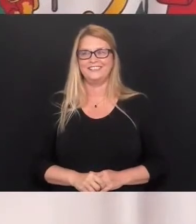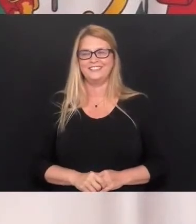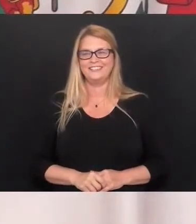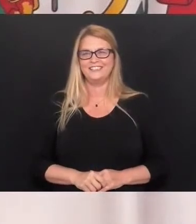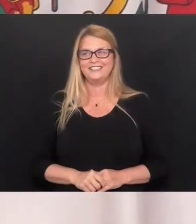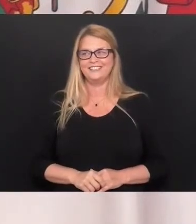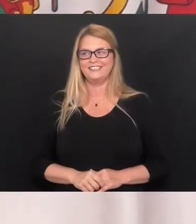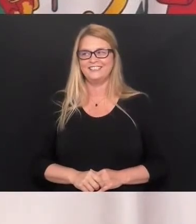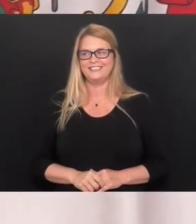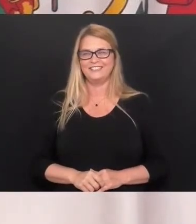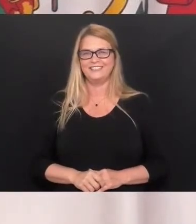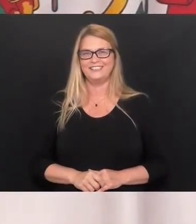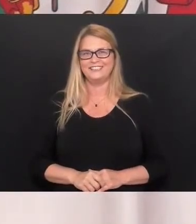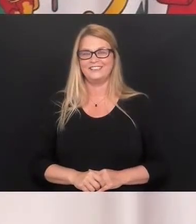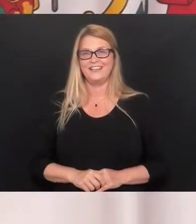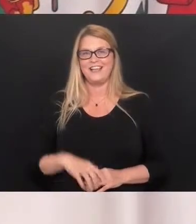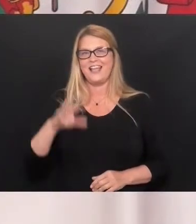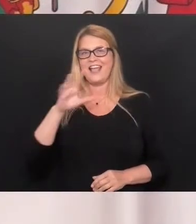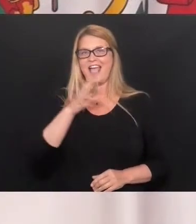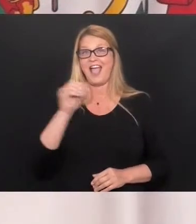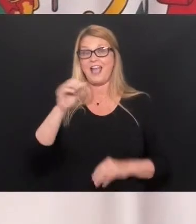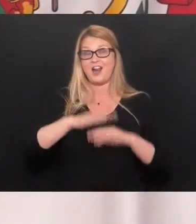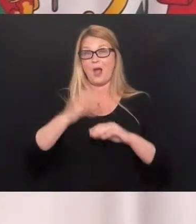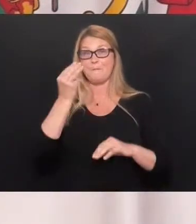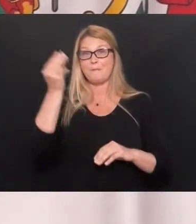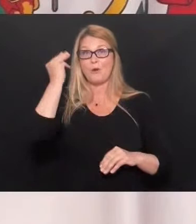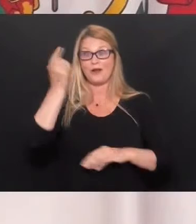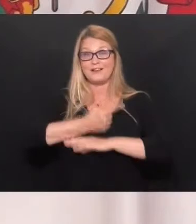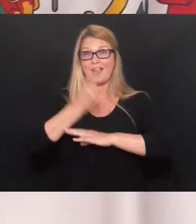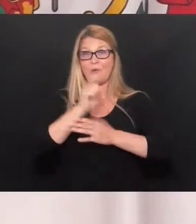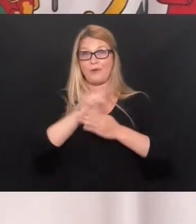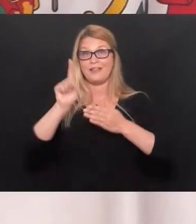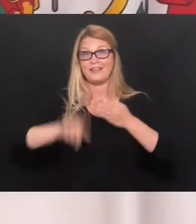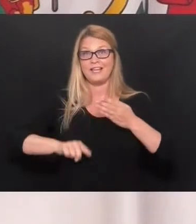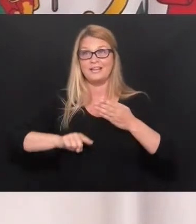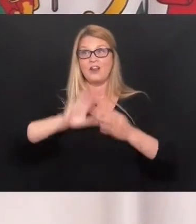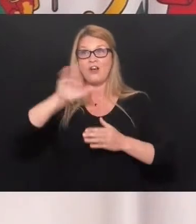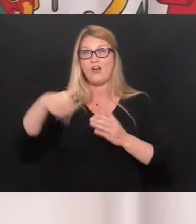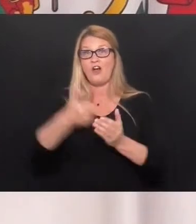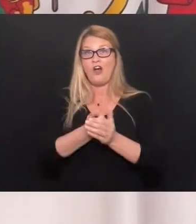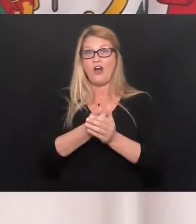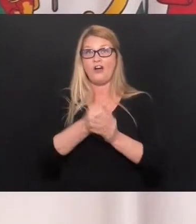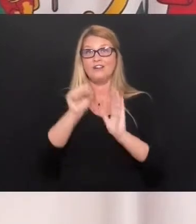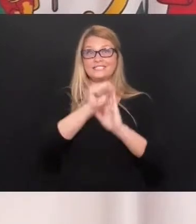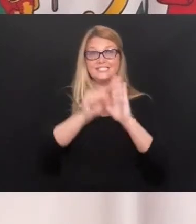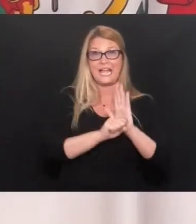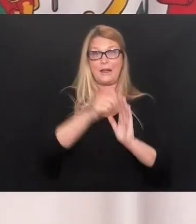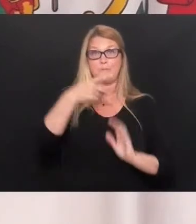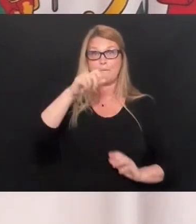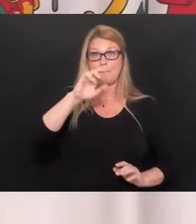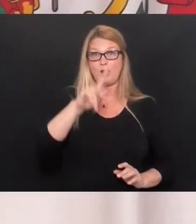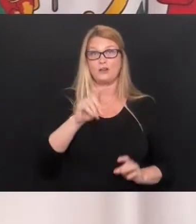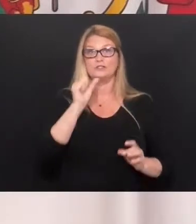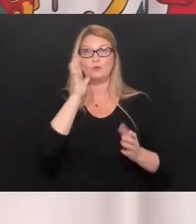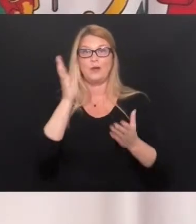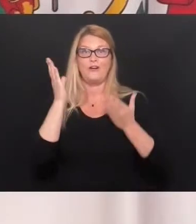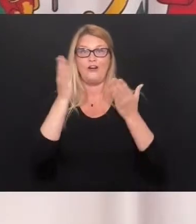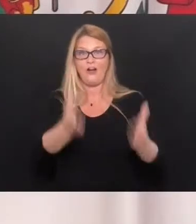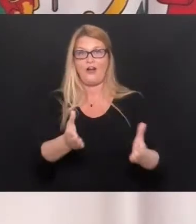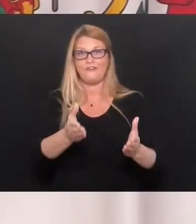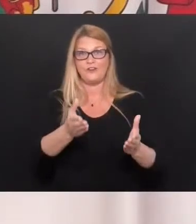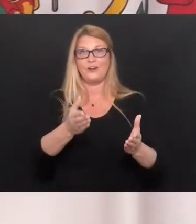Now, and on the Memorial Day weekend, all West Virginia state parks and forests will offer vaccines to